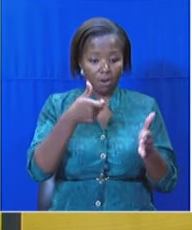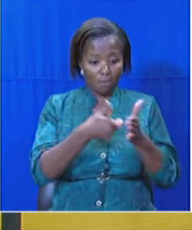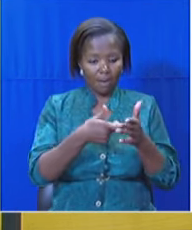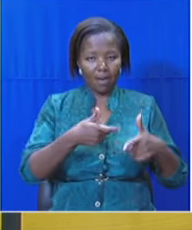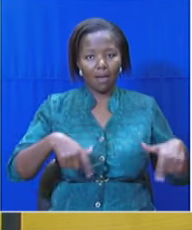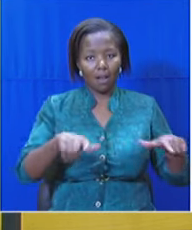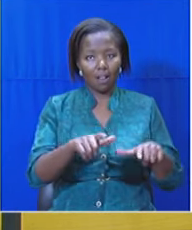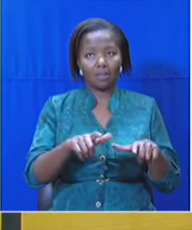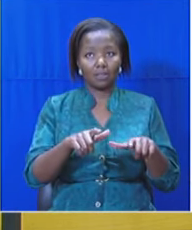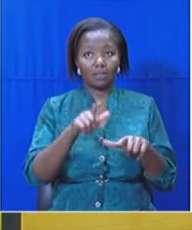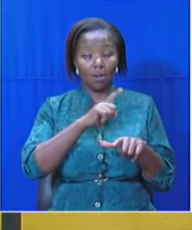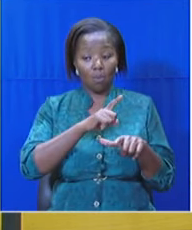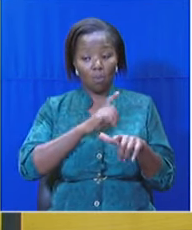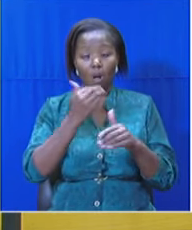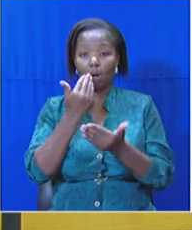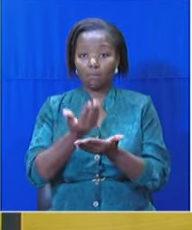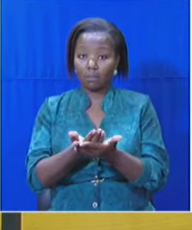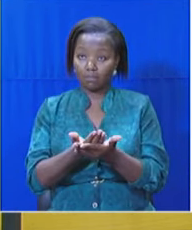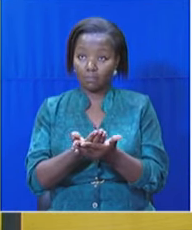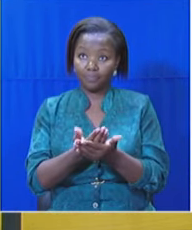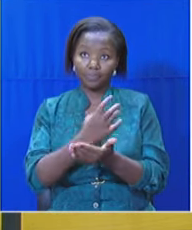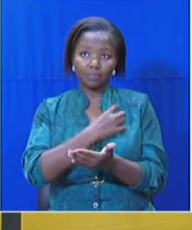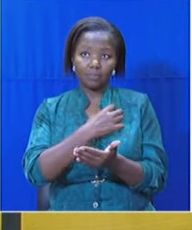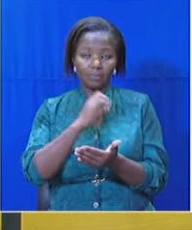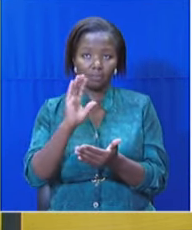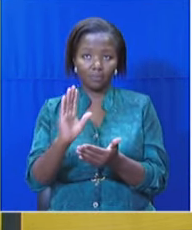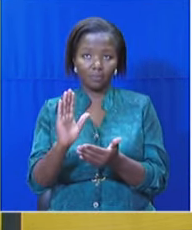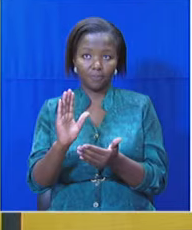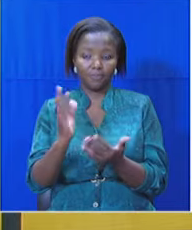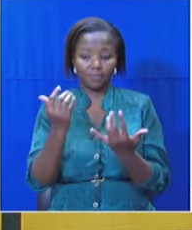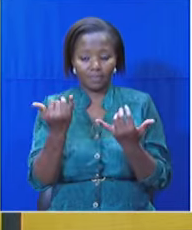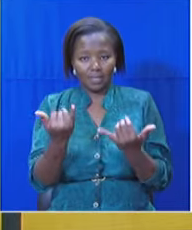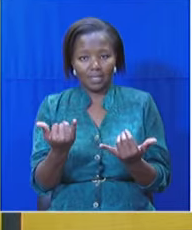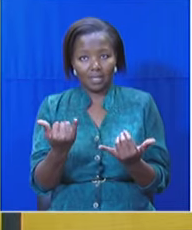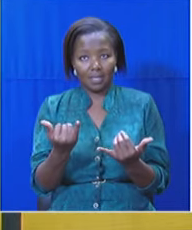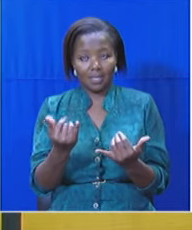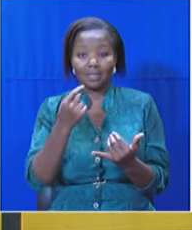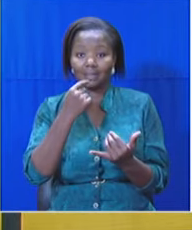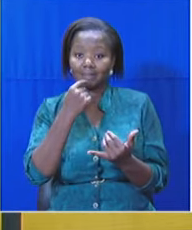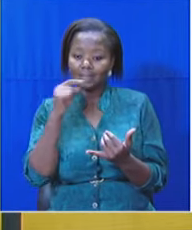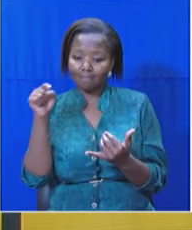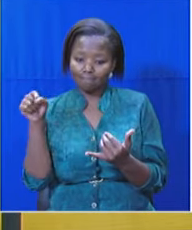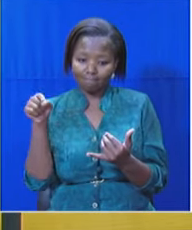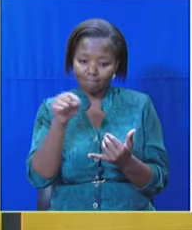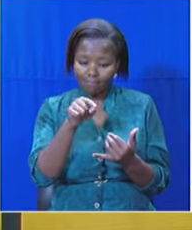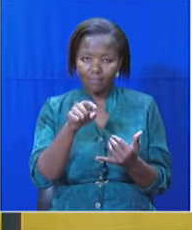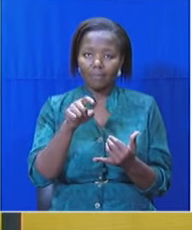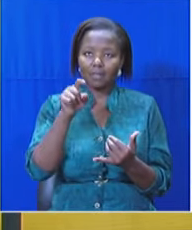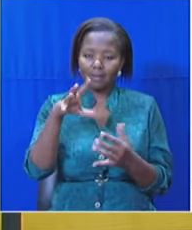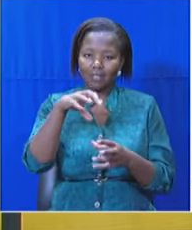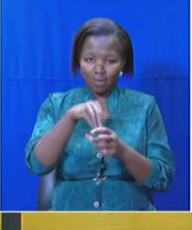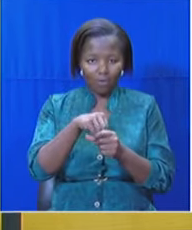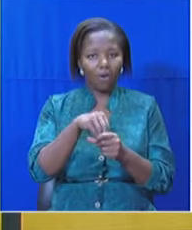reason we're advancing this proposal, Minister, the Honorable Minister, is because they contribute to the success,